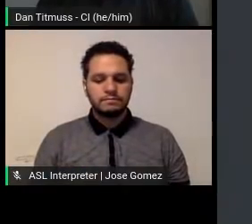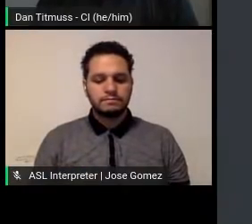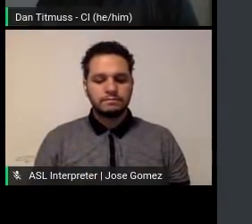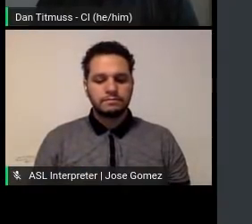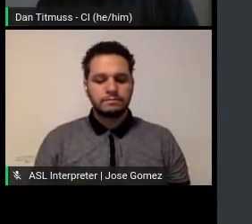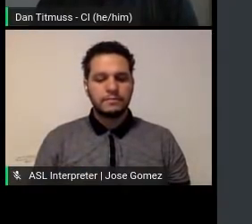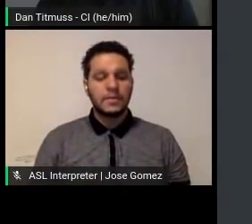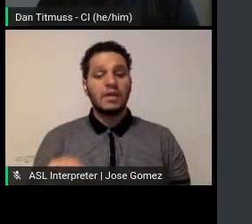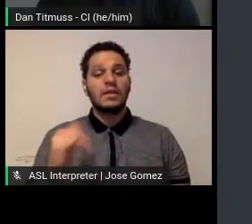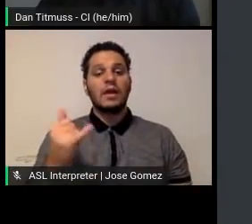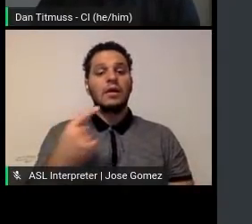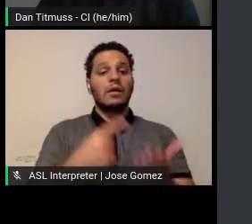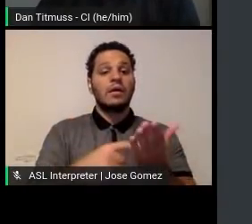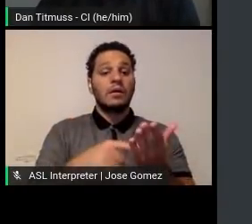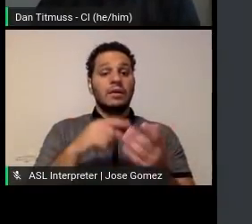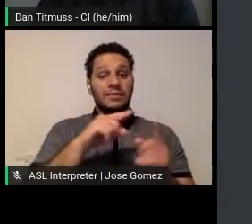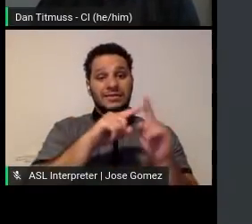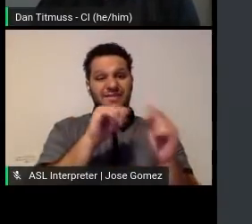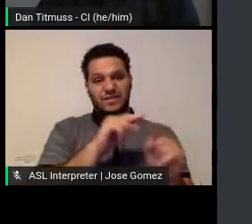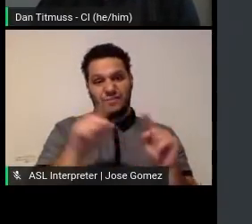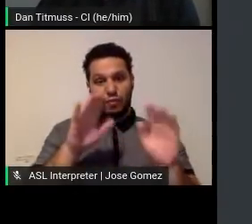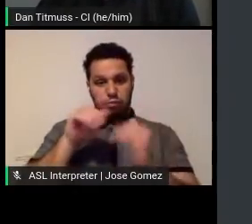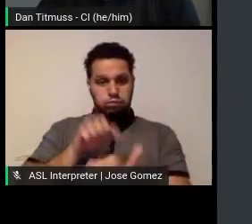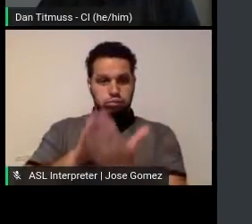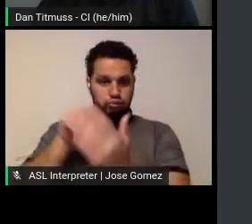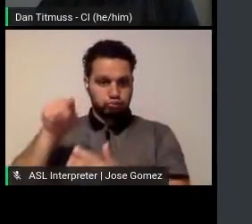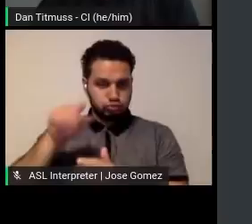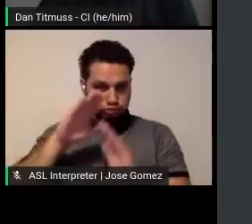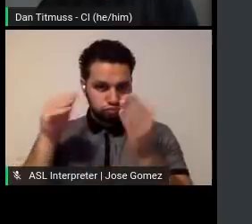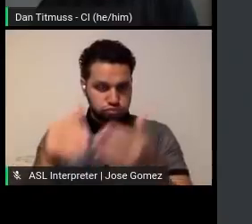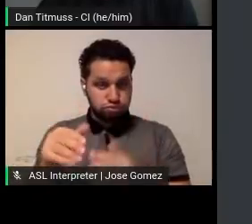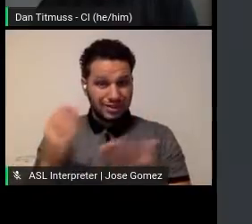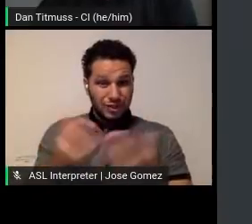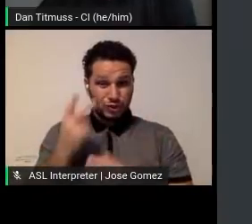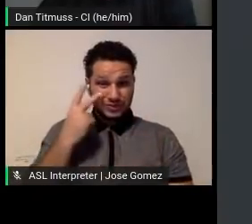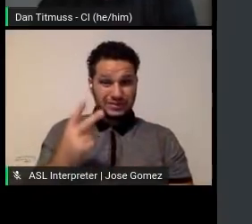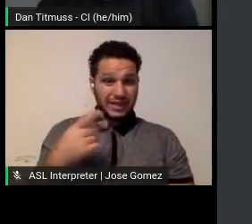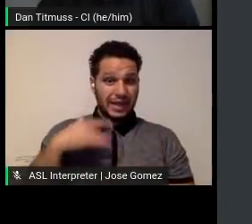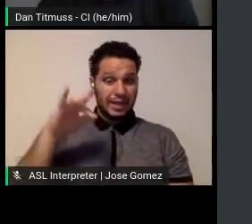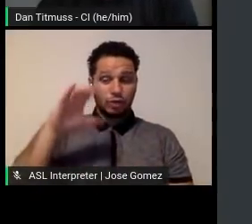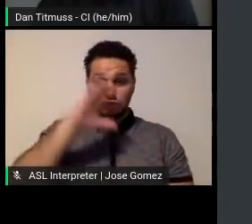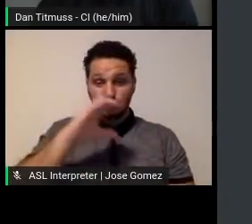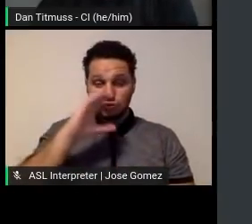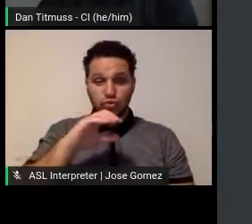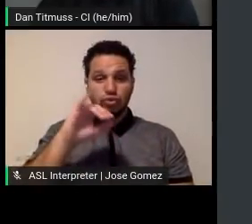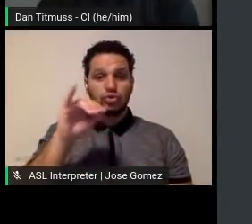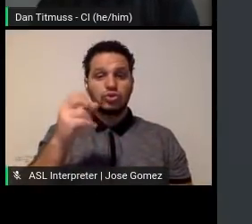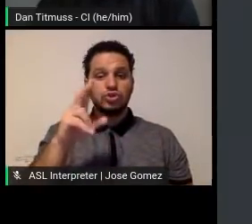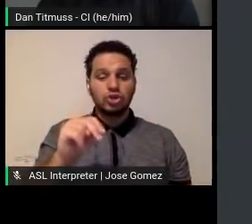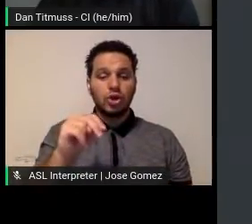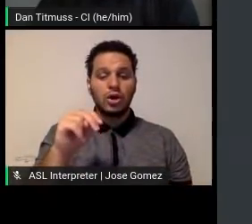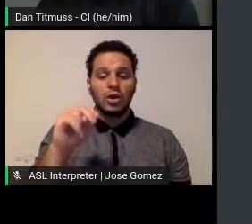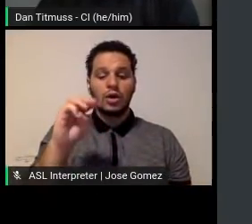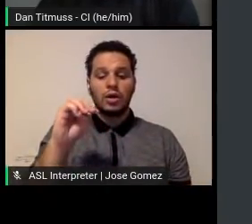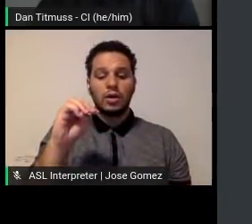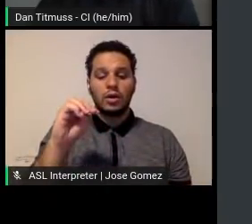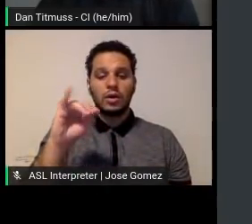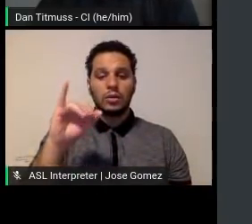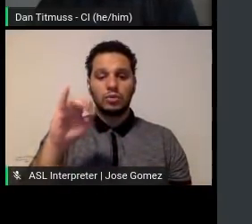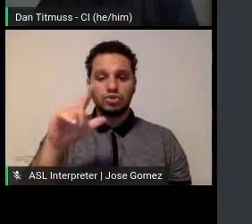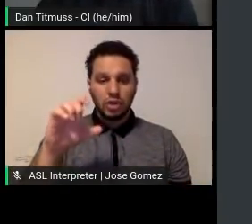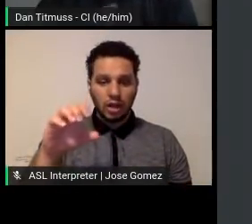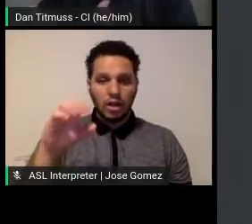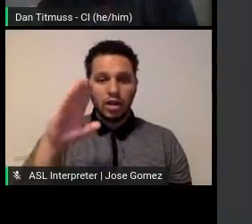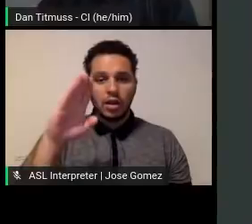So let's think about the encyclopedia approach as well. So here I have just searched Jean-Michel Basquiat,